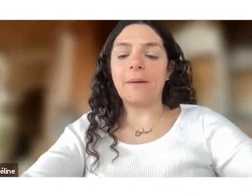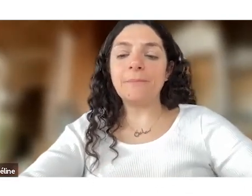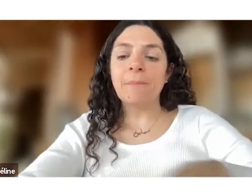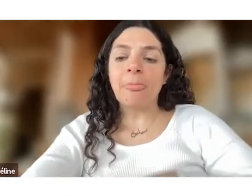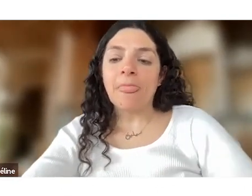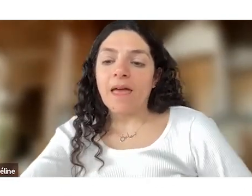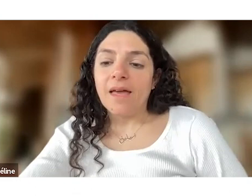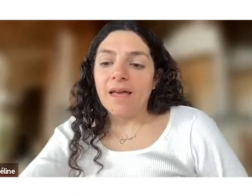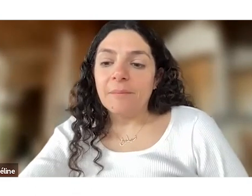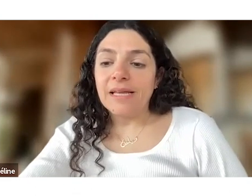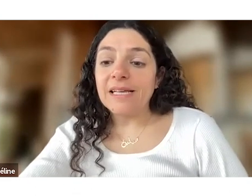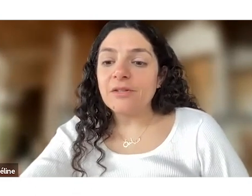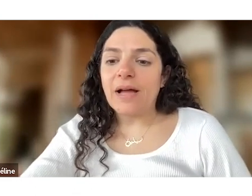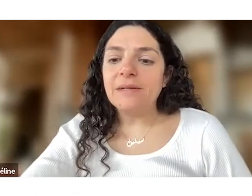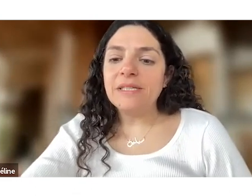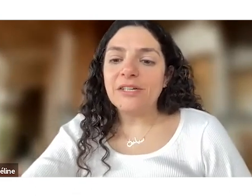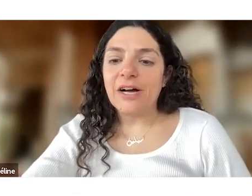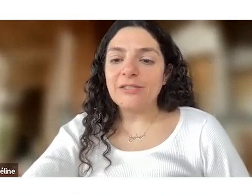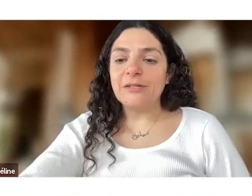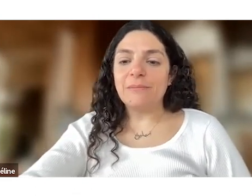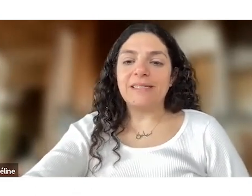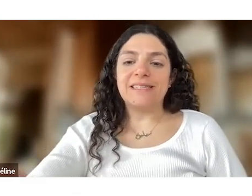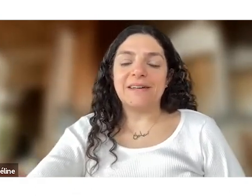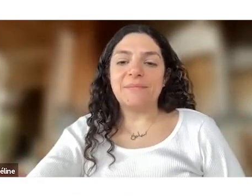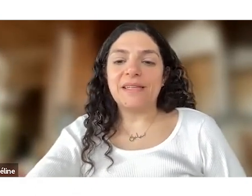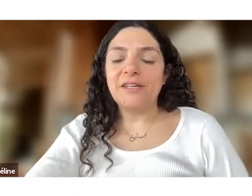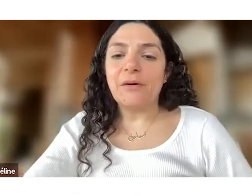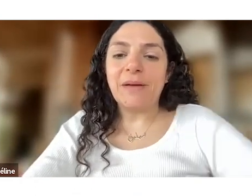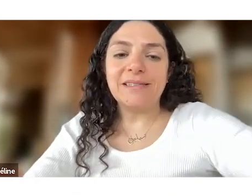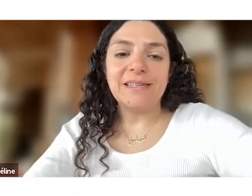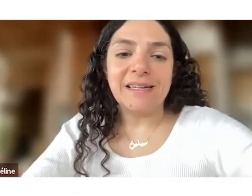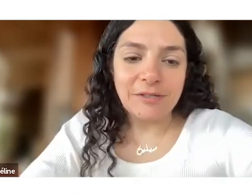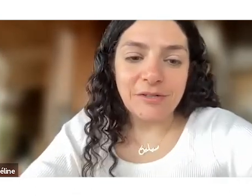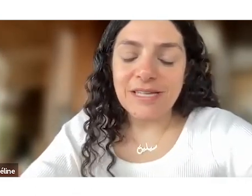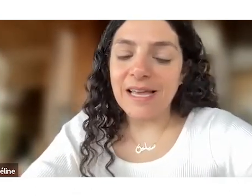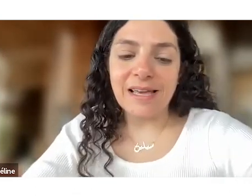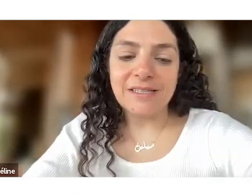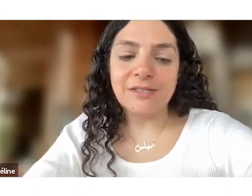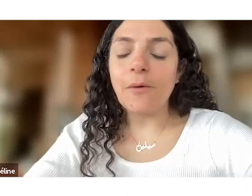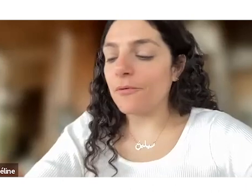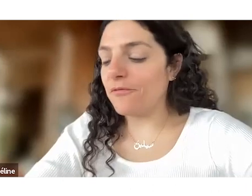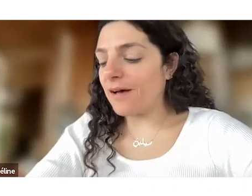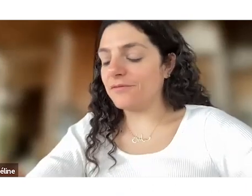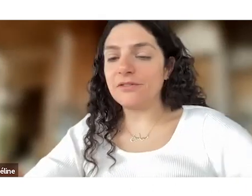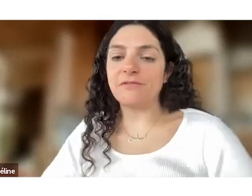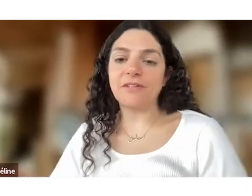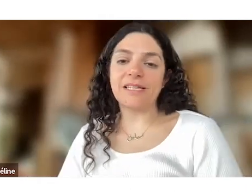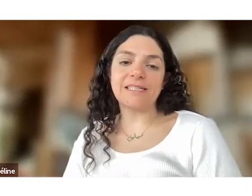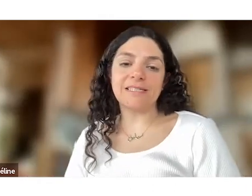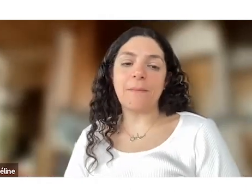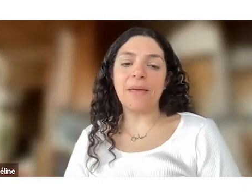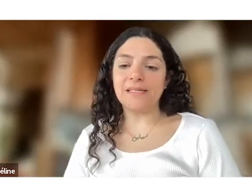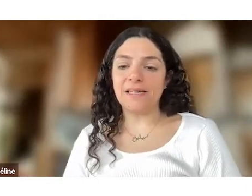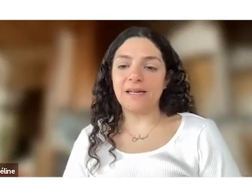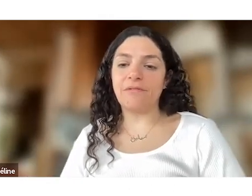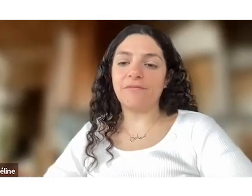them. But yes, no, I didn't mean to cut you, but Maytha, what you're saying is so profound. First of all, the class